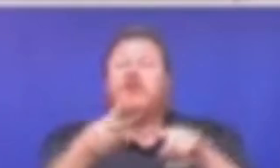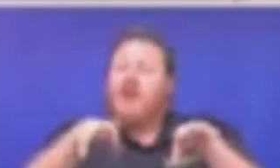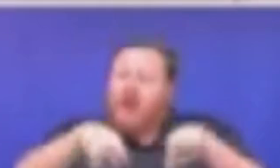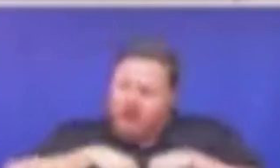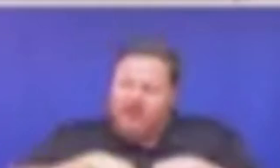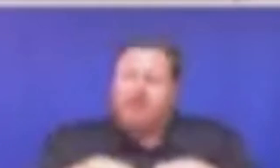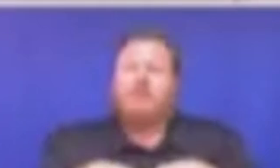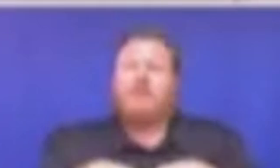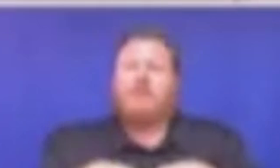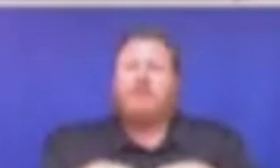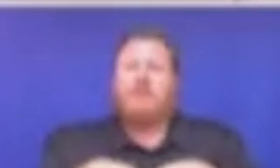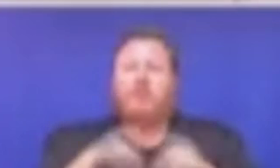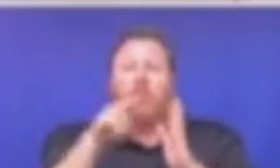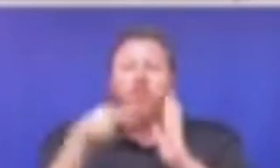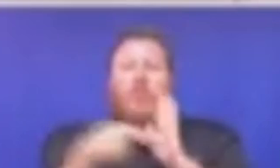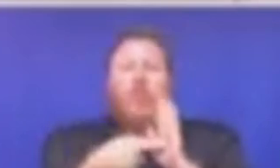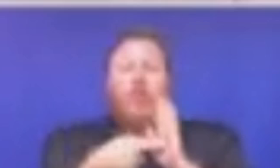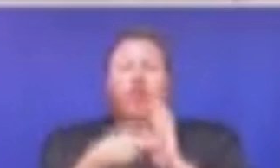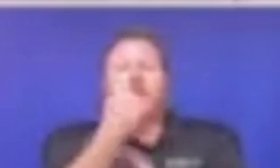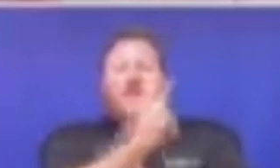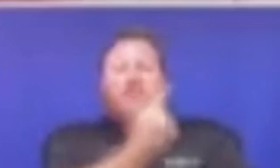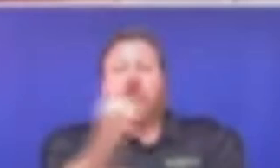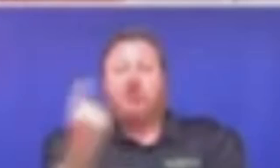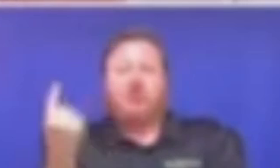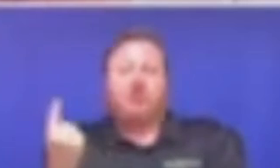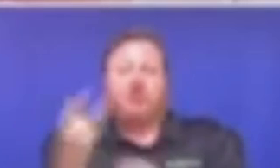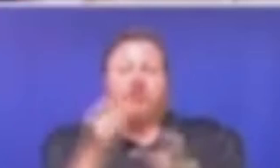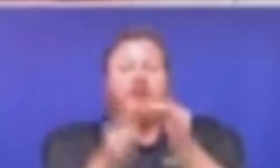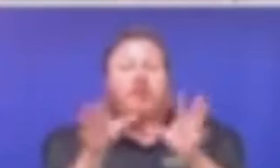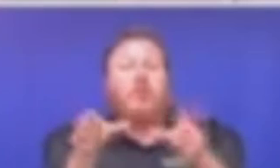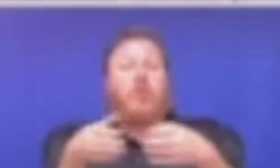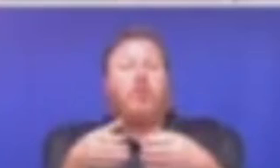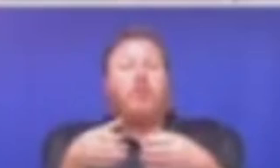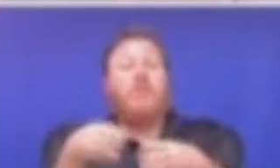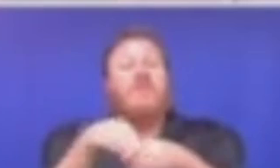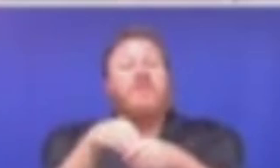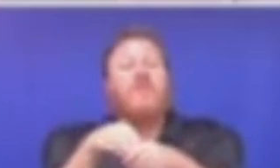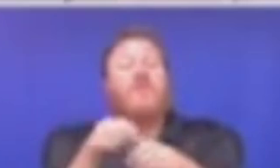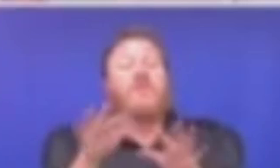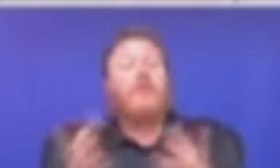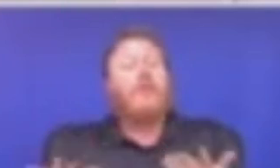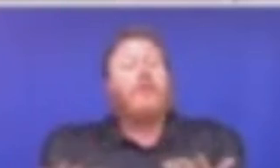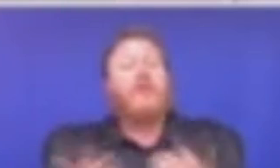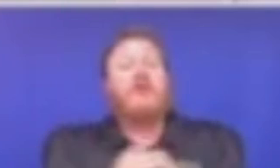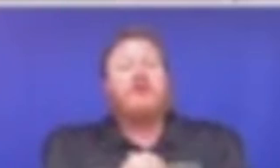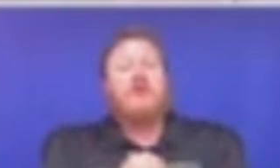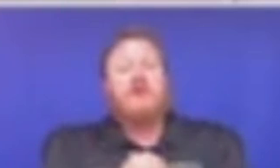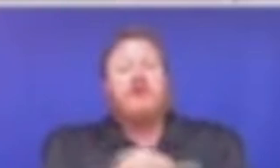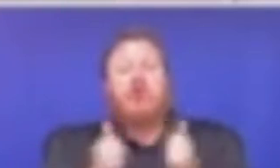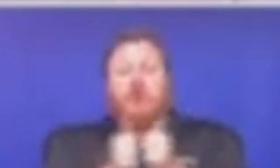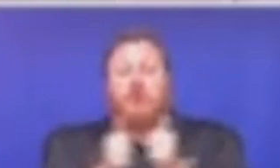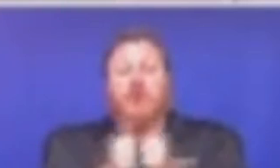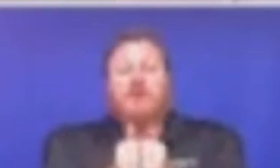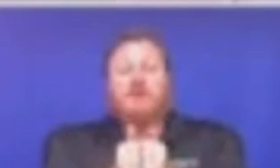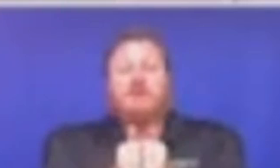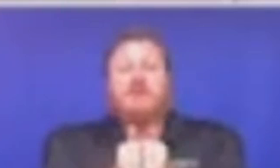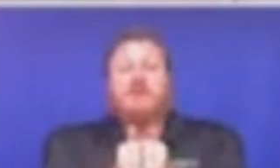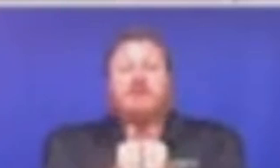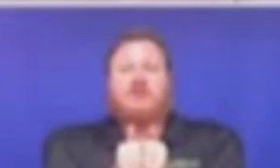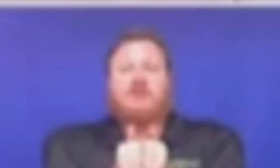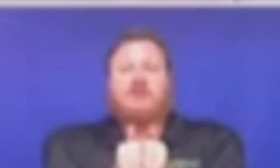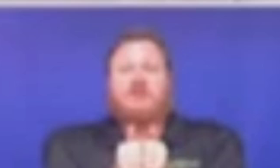acceptance of the role that each of the parties play, united